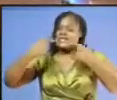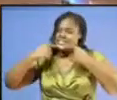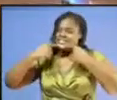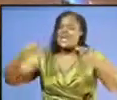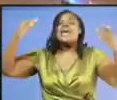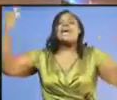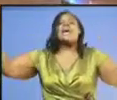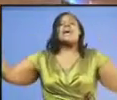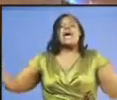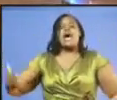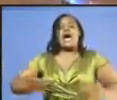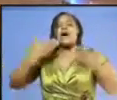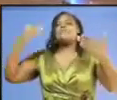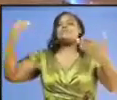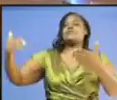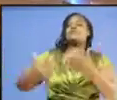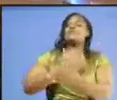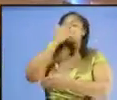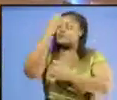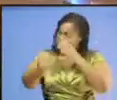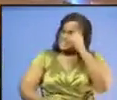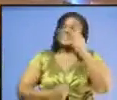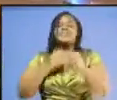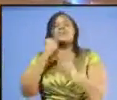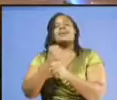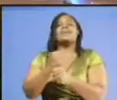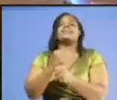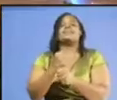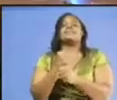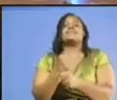new year.